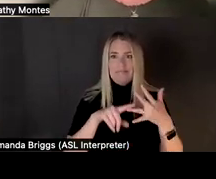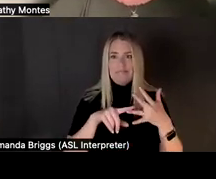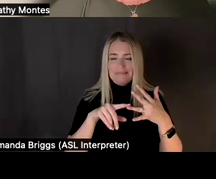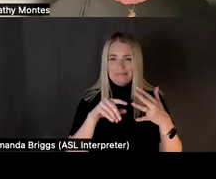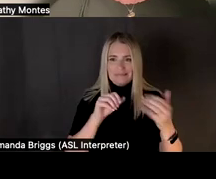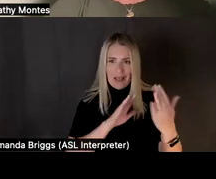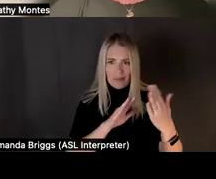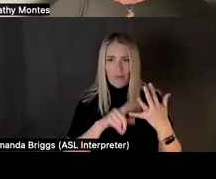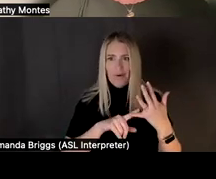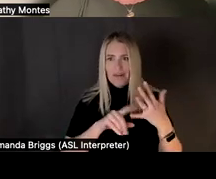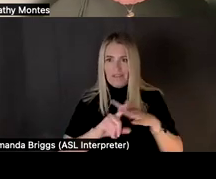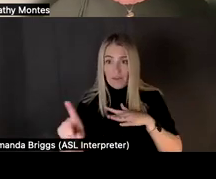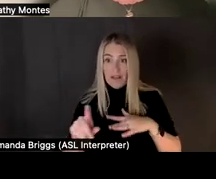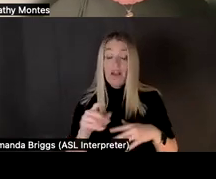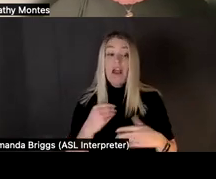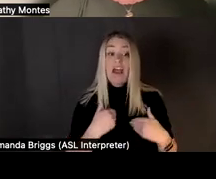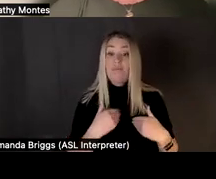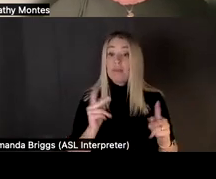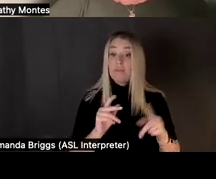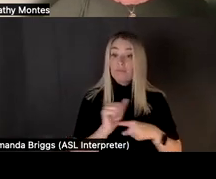staff members who are certified trainers.